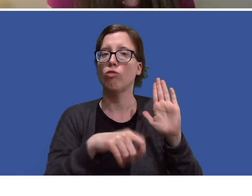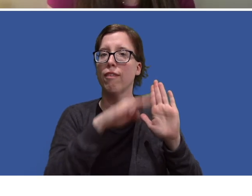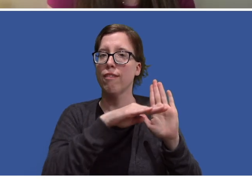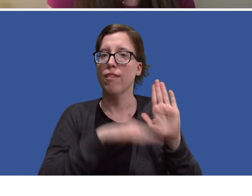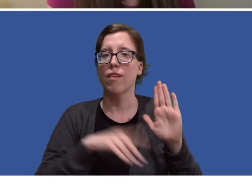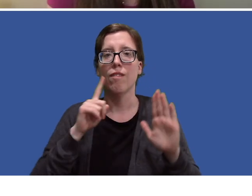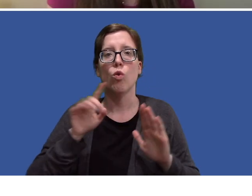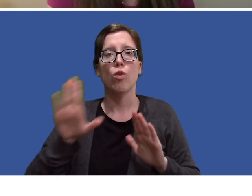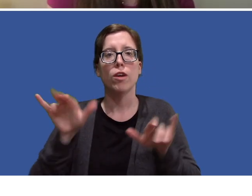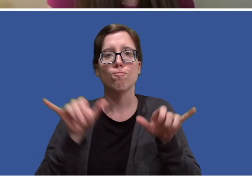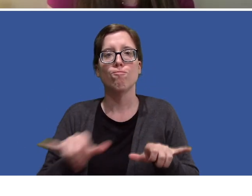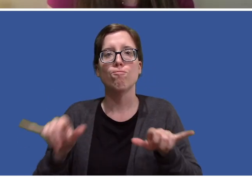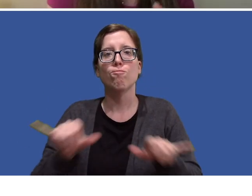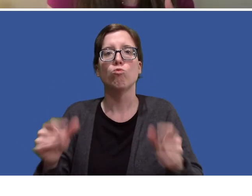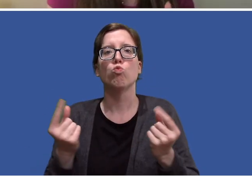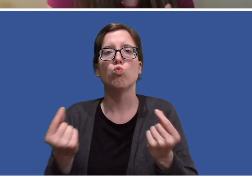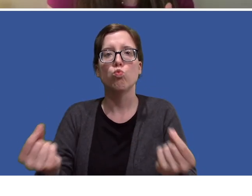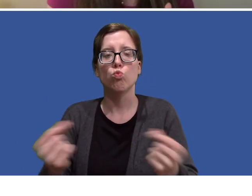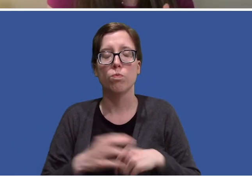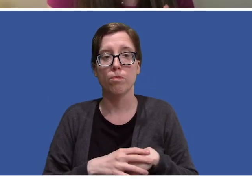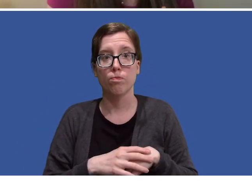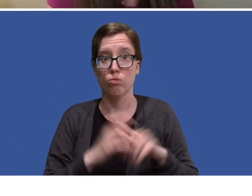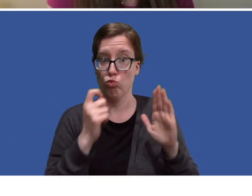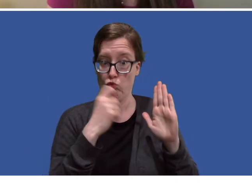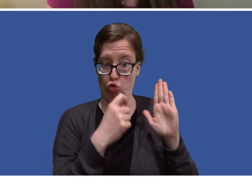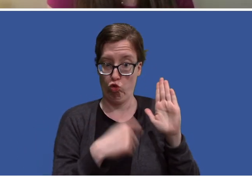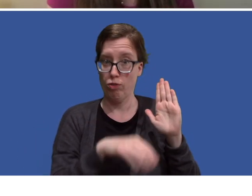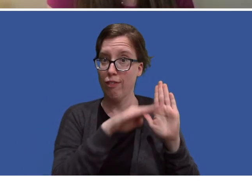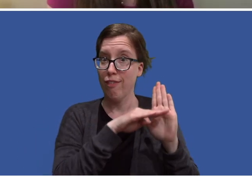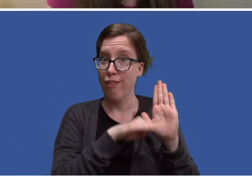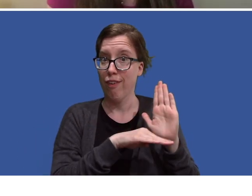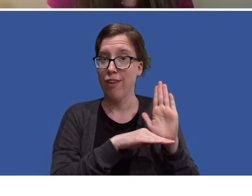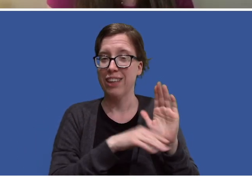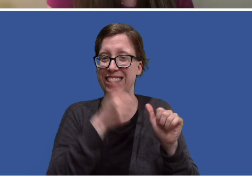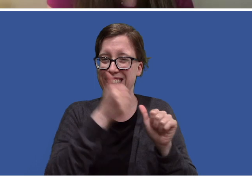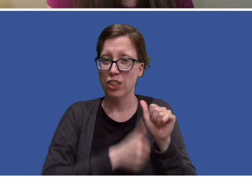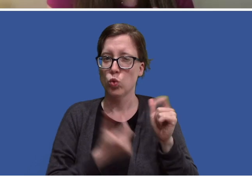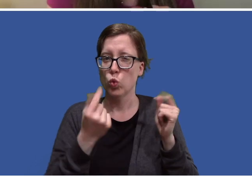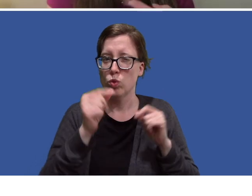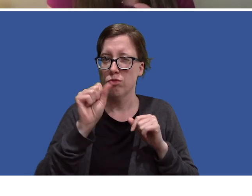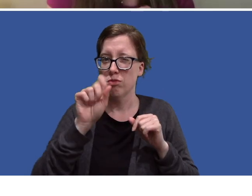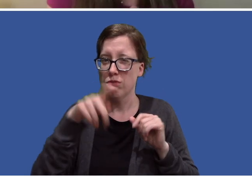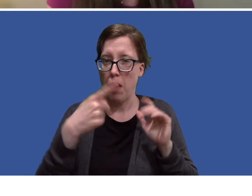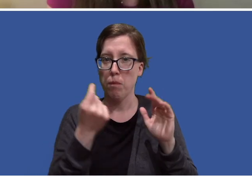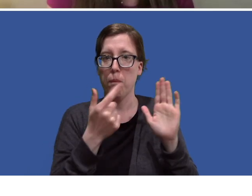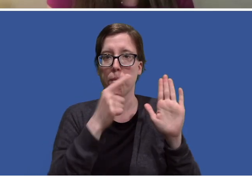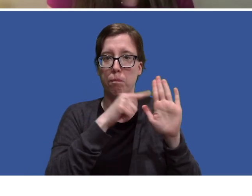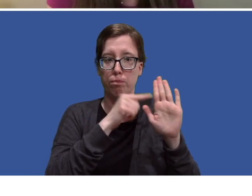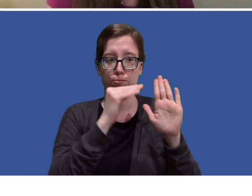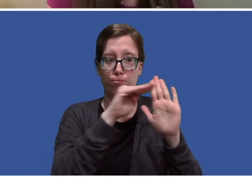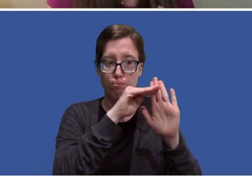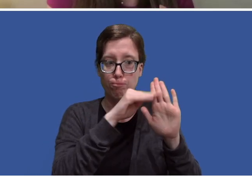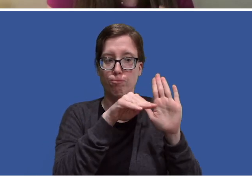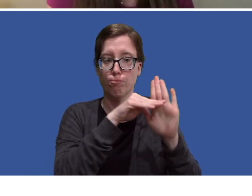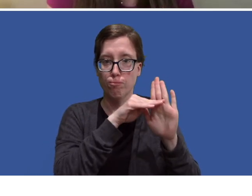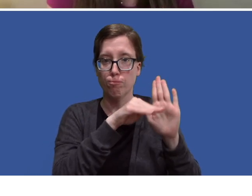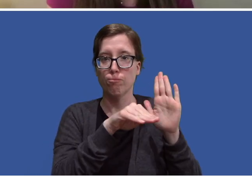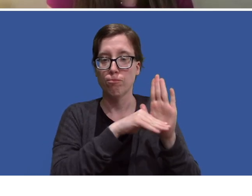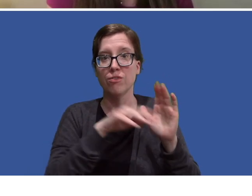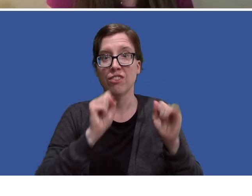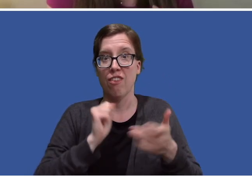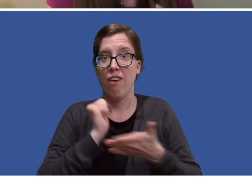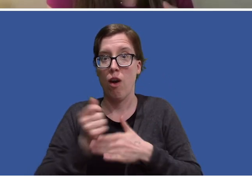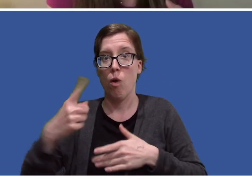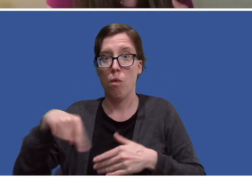with each step expected can help to keep the student on task. It can help to lessen the frustration for the